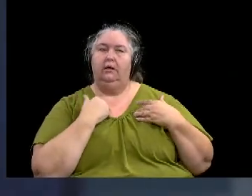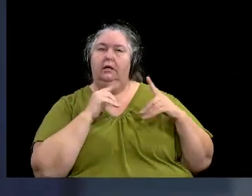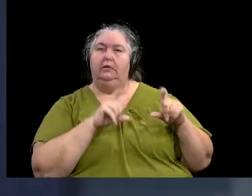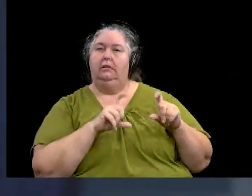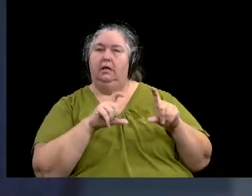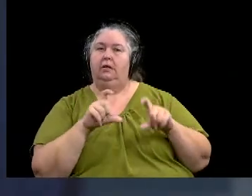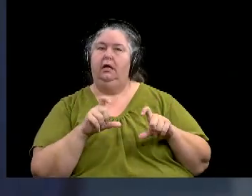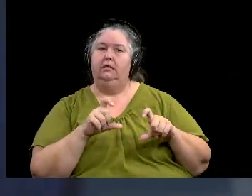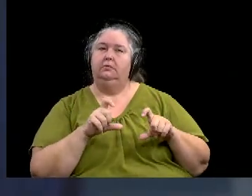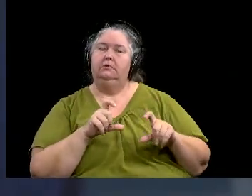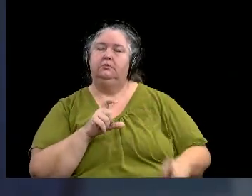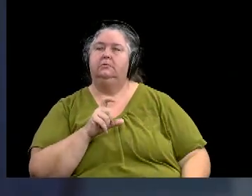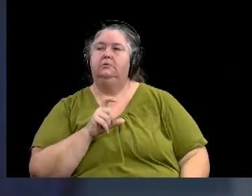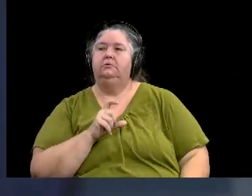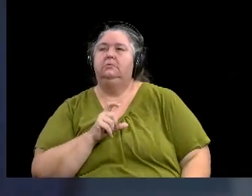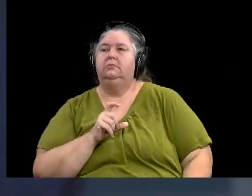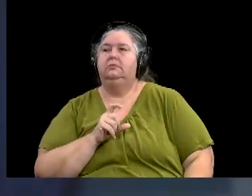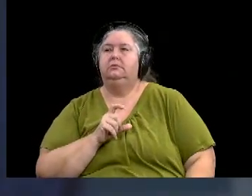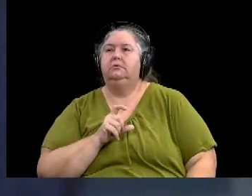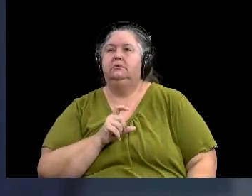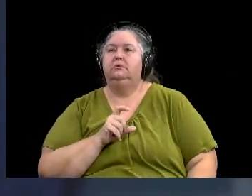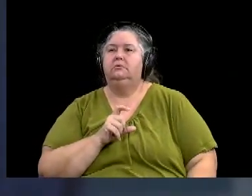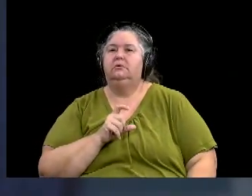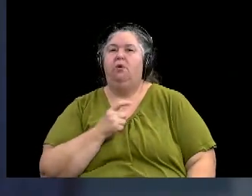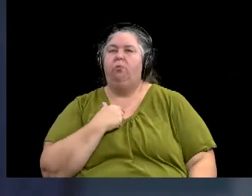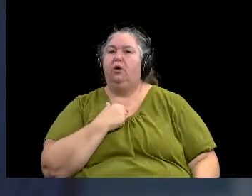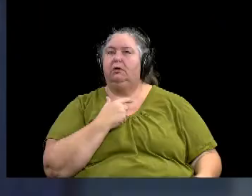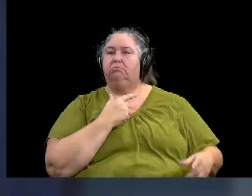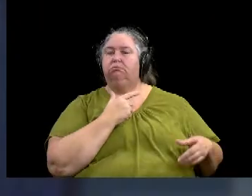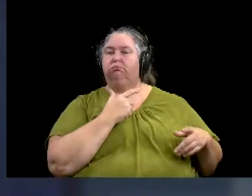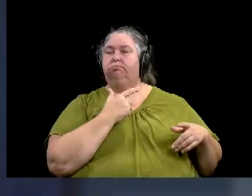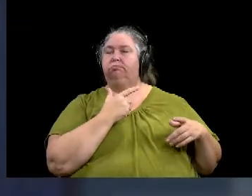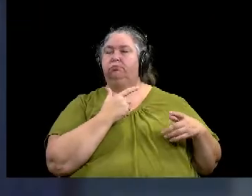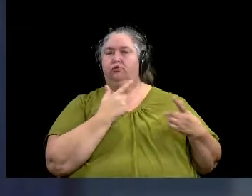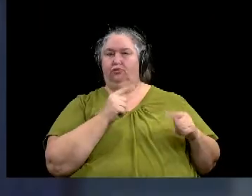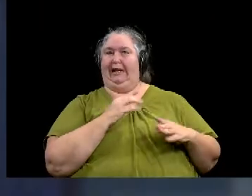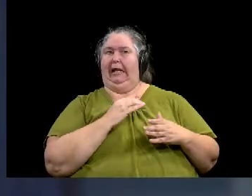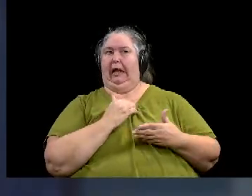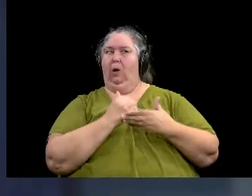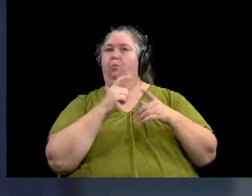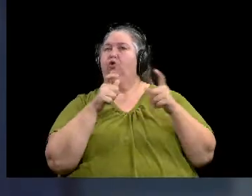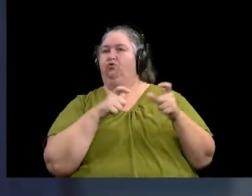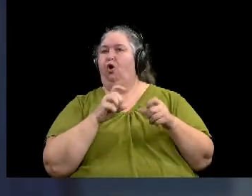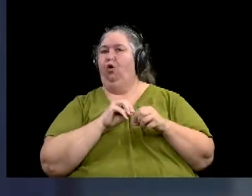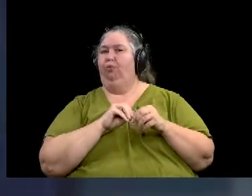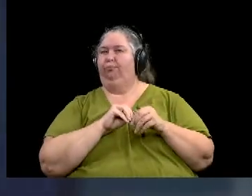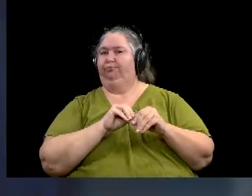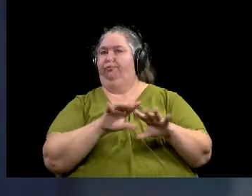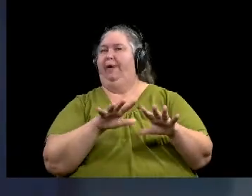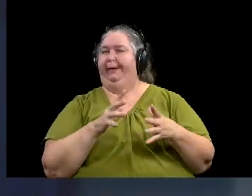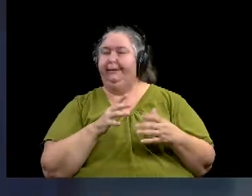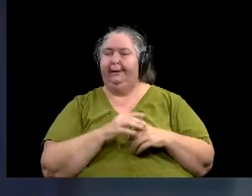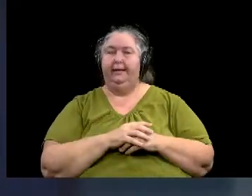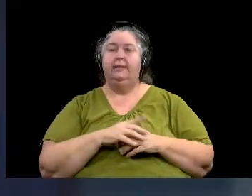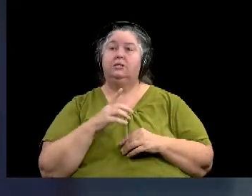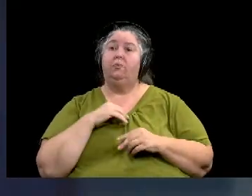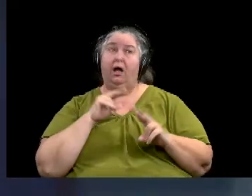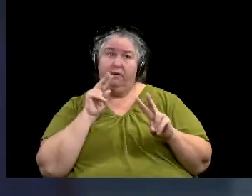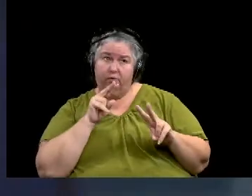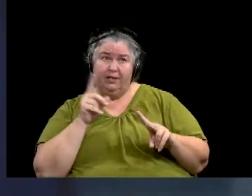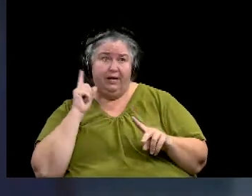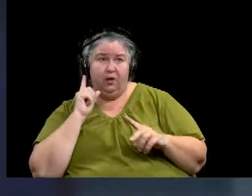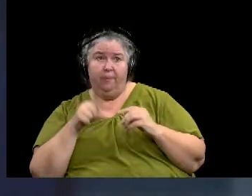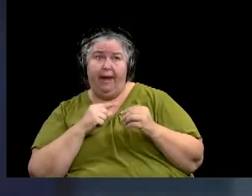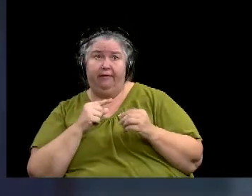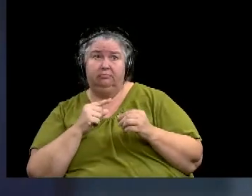that. So I look forward to hearing about the vaccines, and I've been getting a lot of questions, and I've told everybody